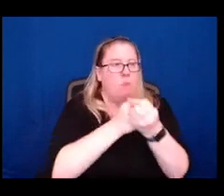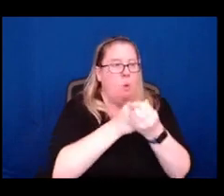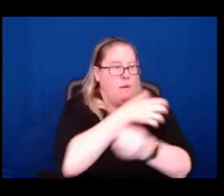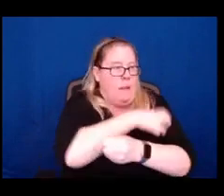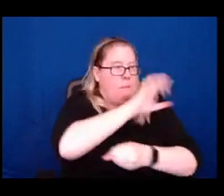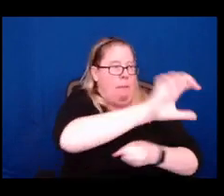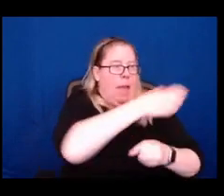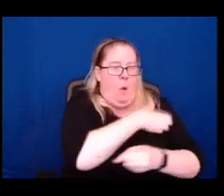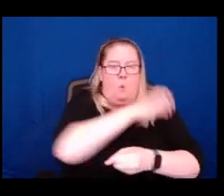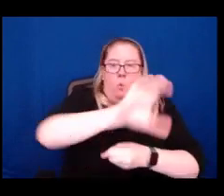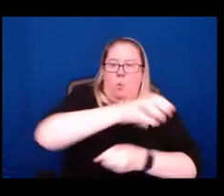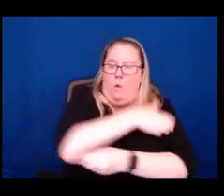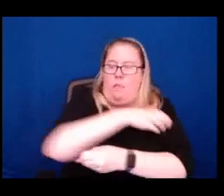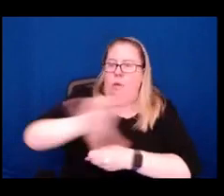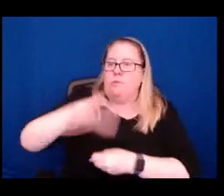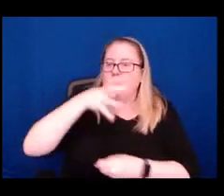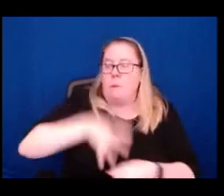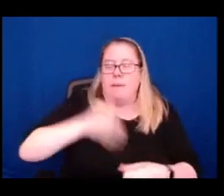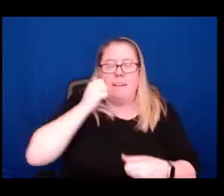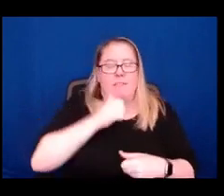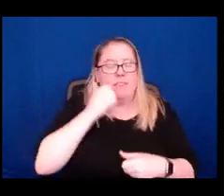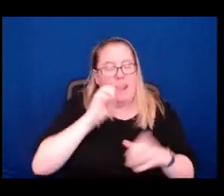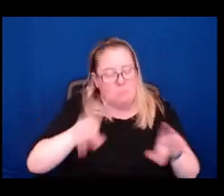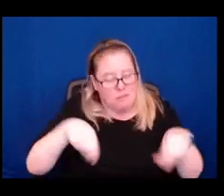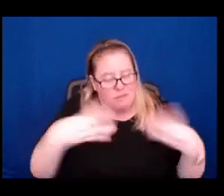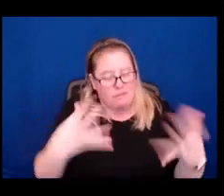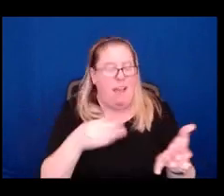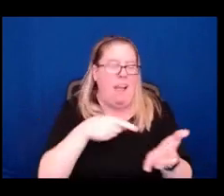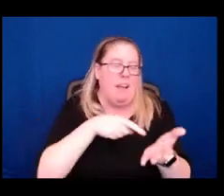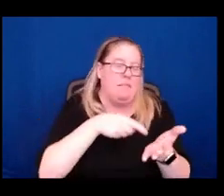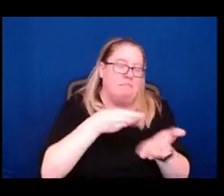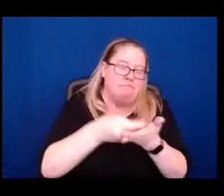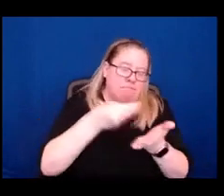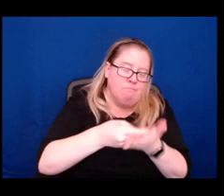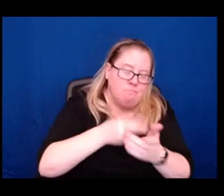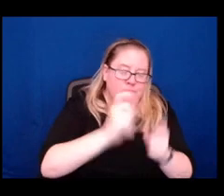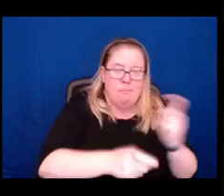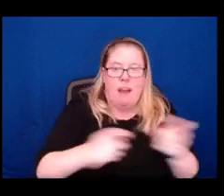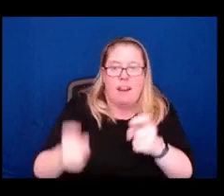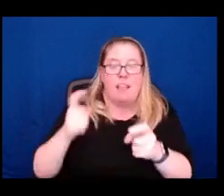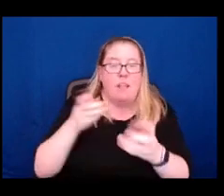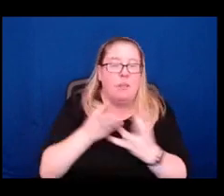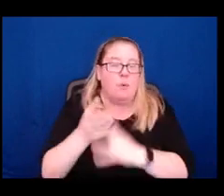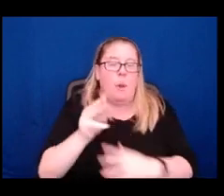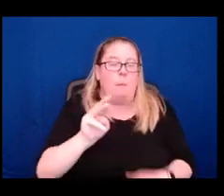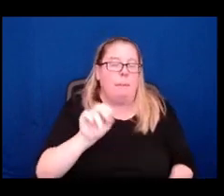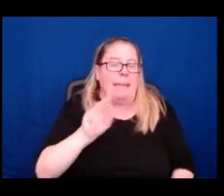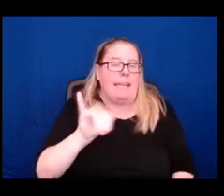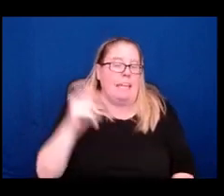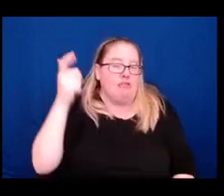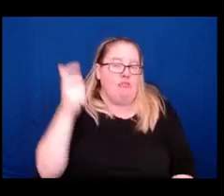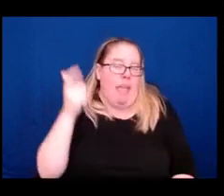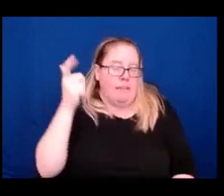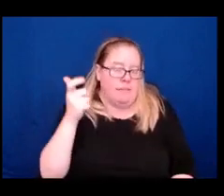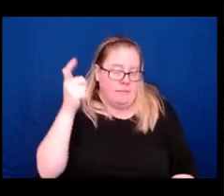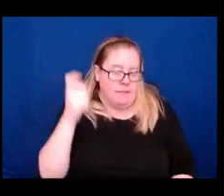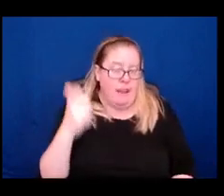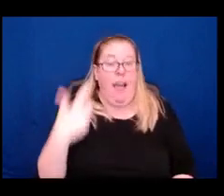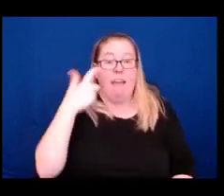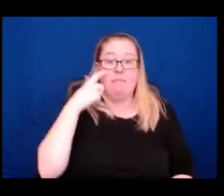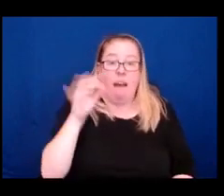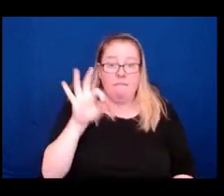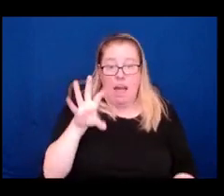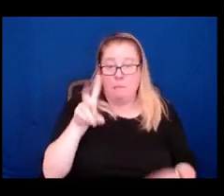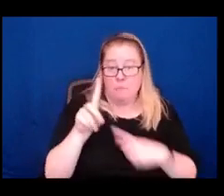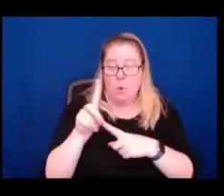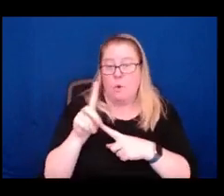empowering those women on a day-to-day and providing them with funding through mini grants. And so I felt like fibroids was really